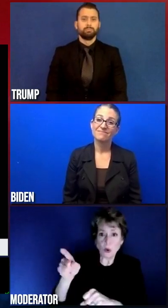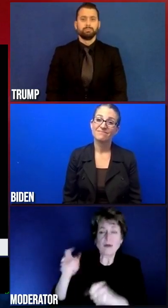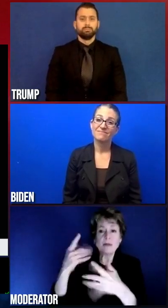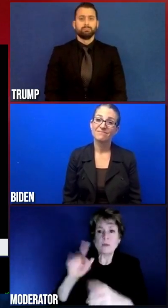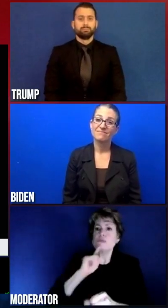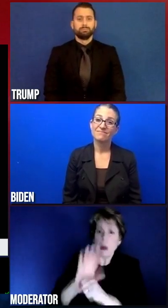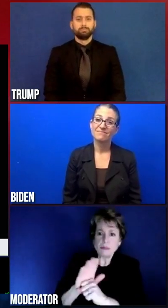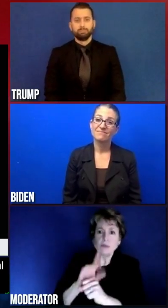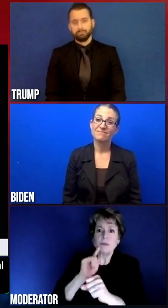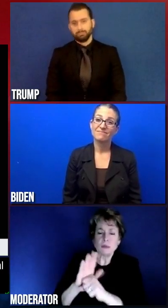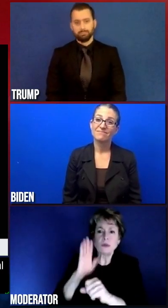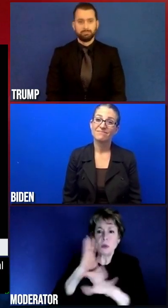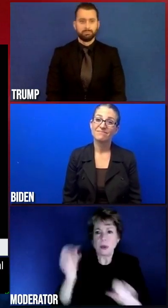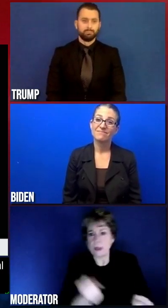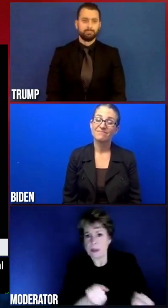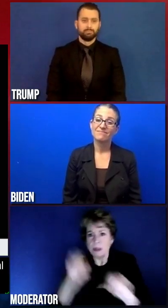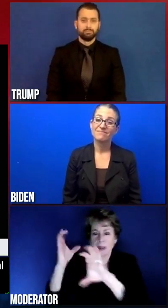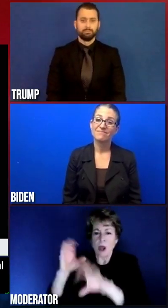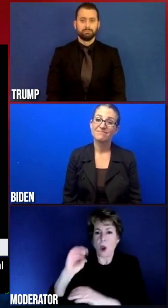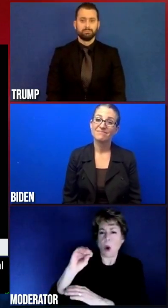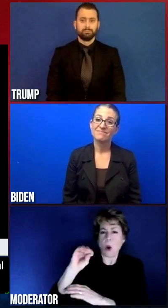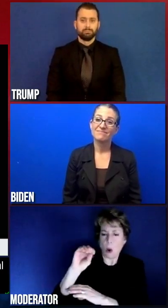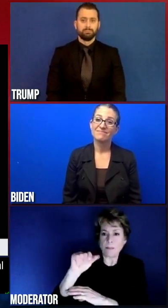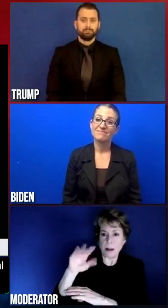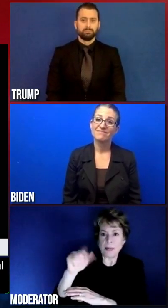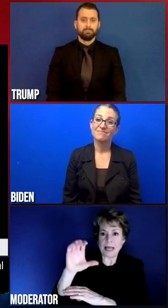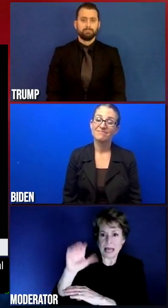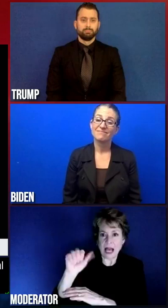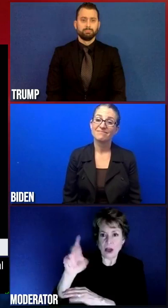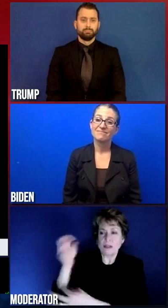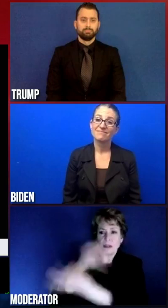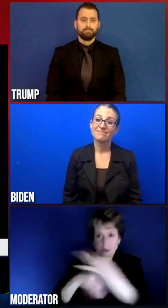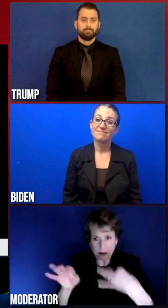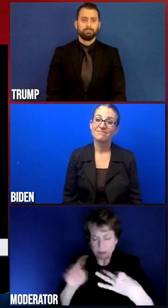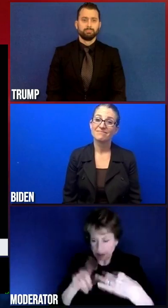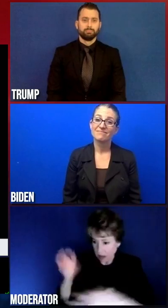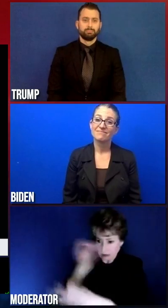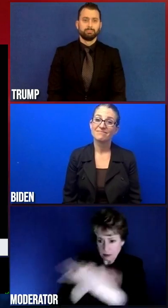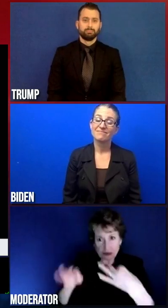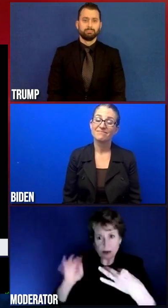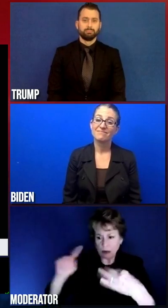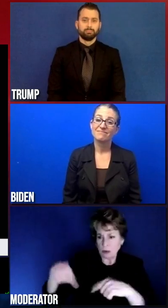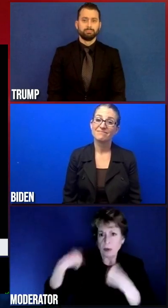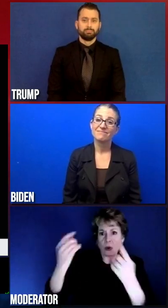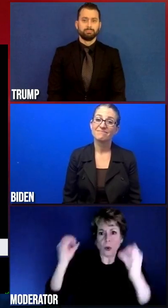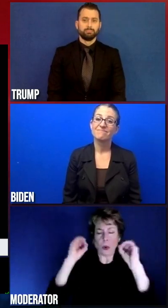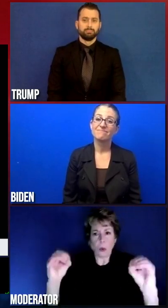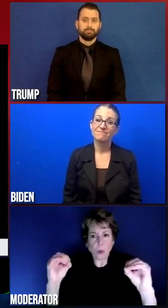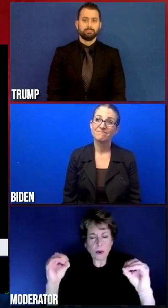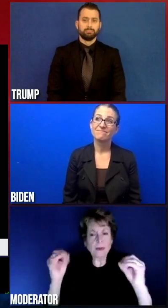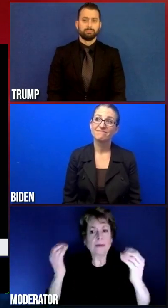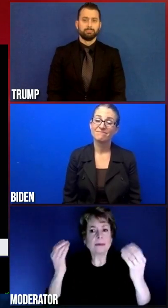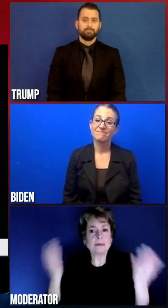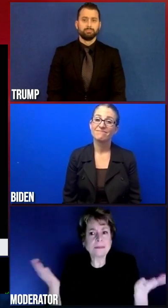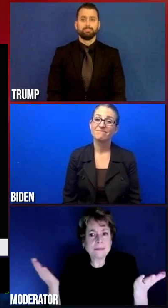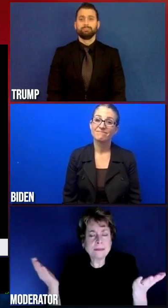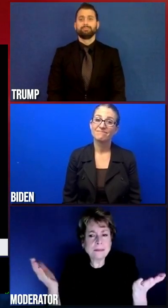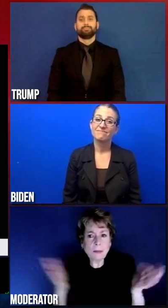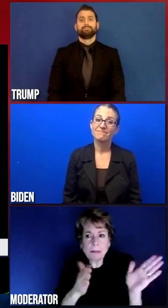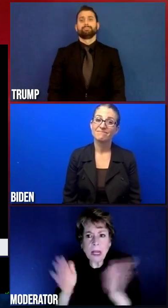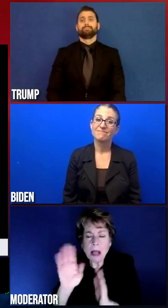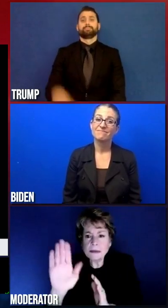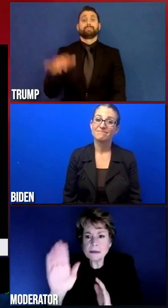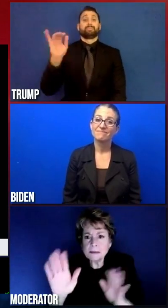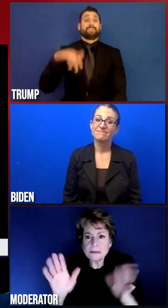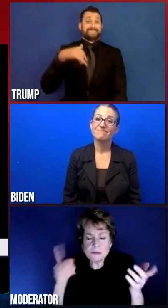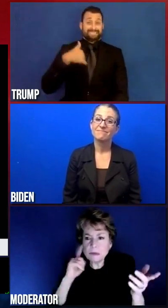Obamacare, but you have never in these 4 years come up with a plan, a comprehensive plan Yes, to I have. replace Obamacare. Of course I